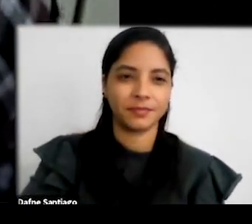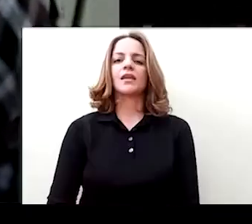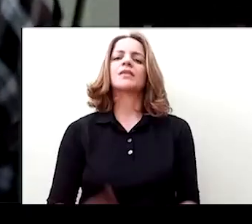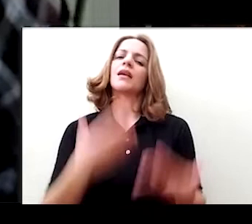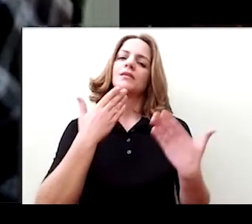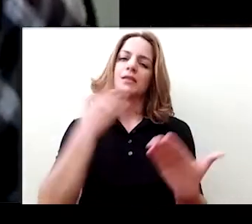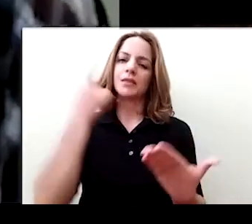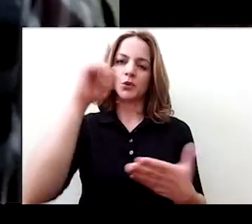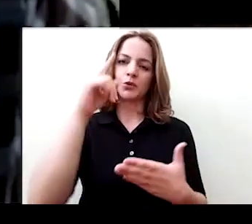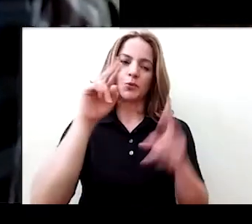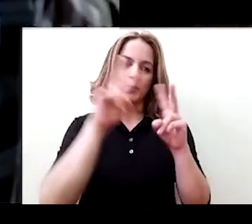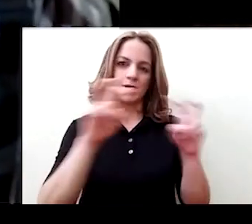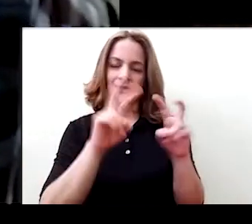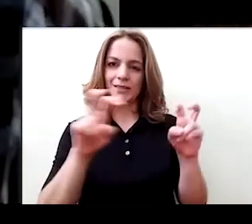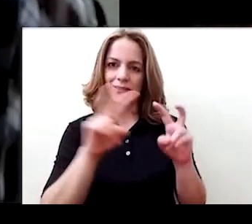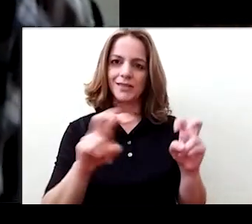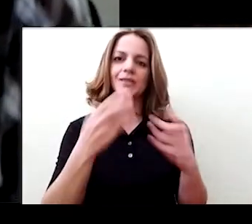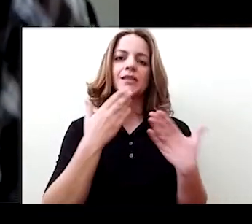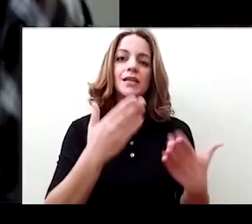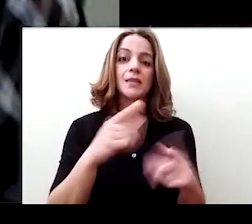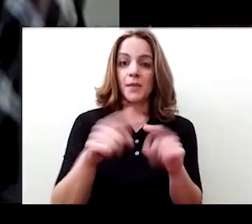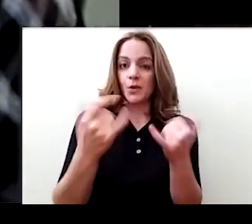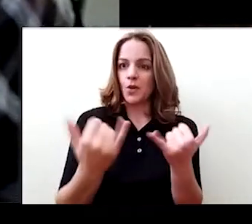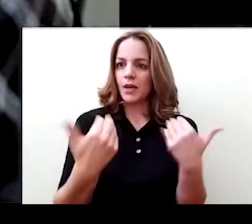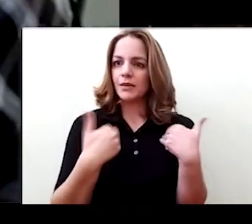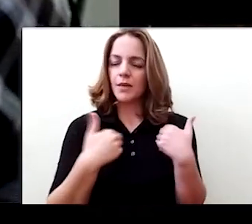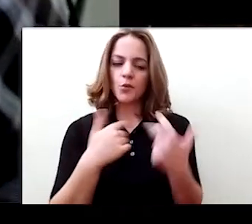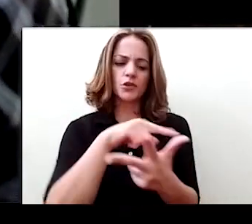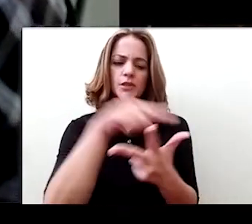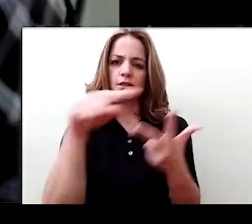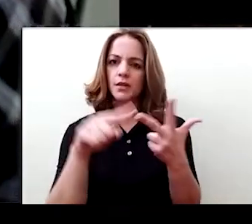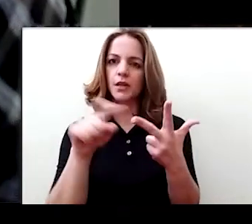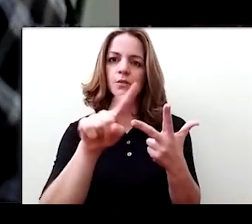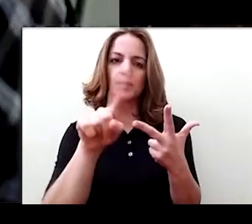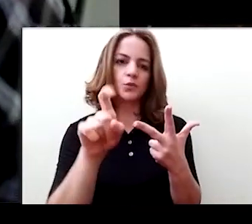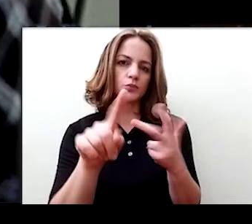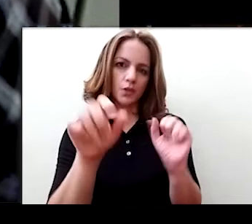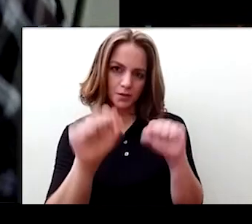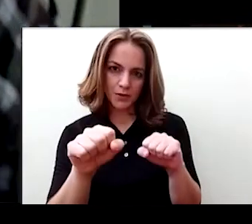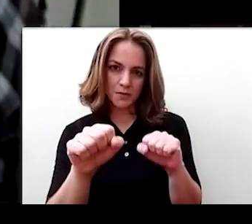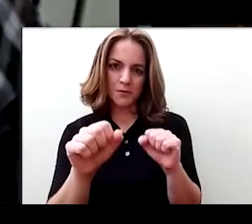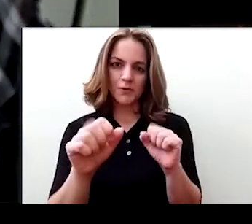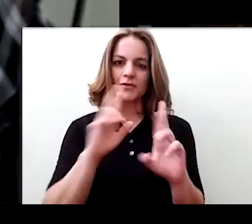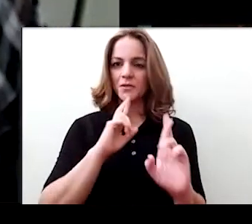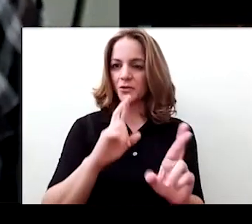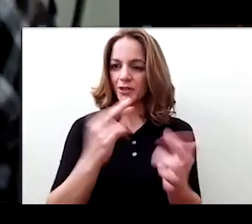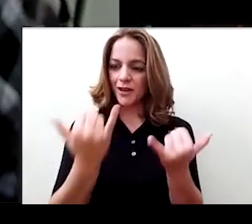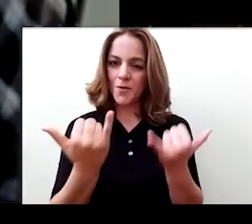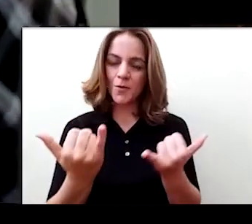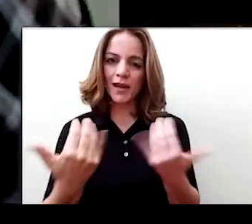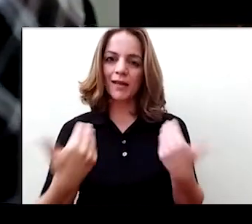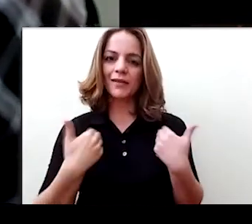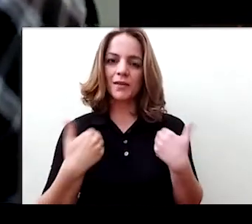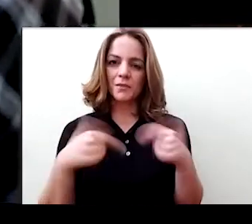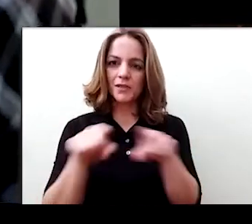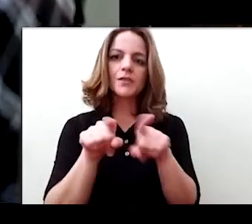So right now we have 3 questions in the Q&A queue. People, if you have questions, please place them in the question and